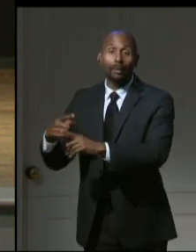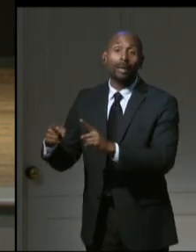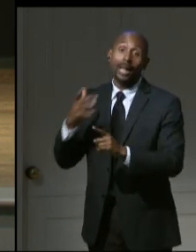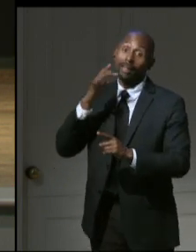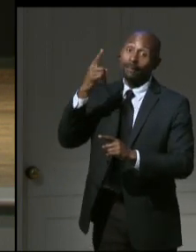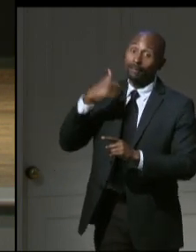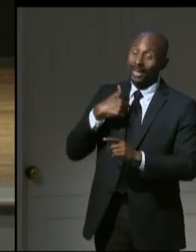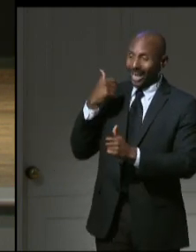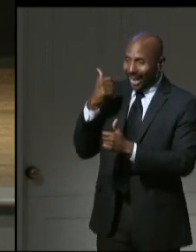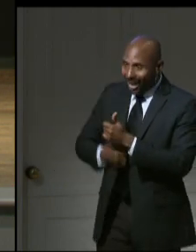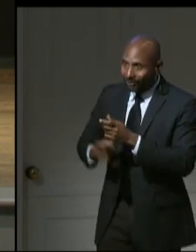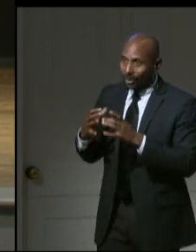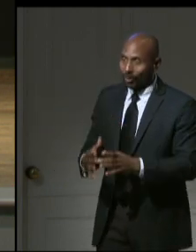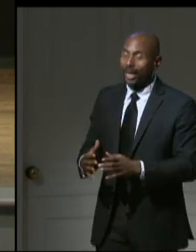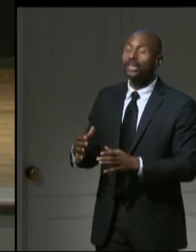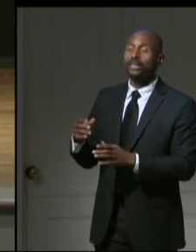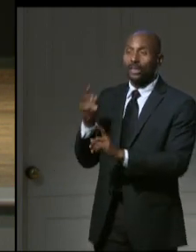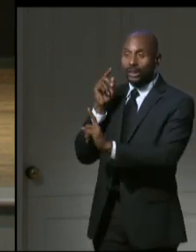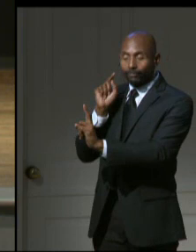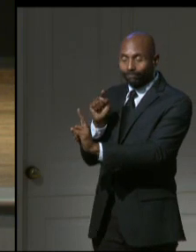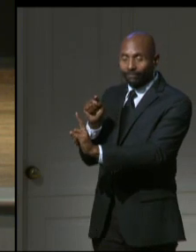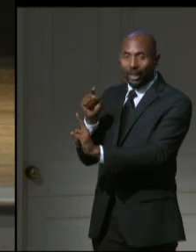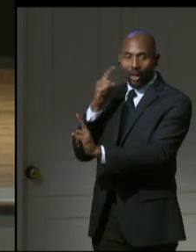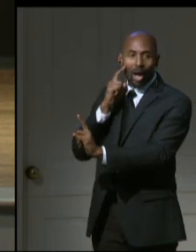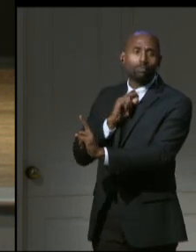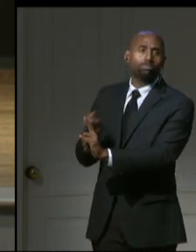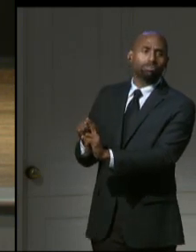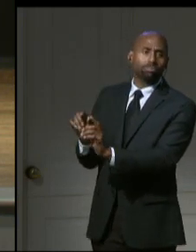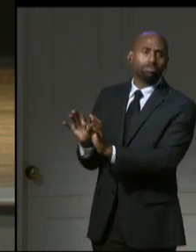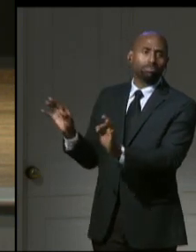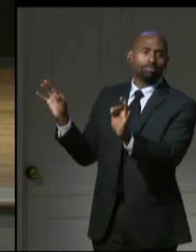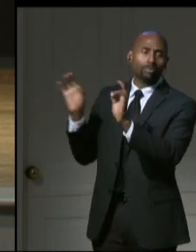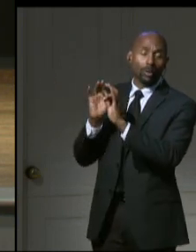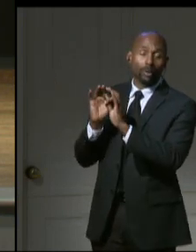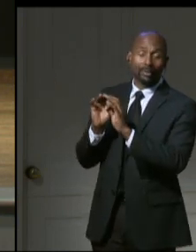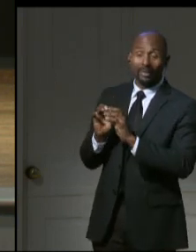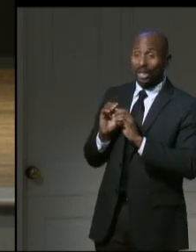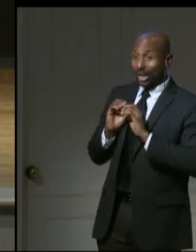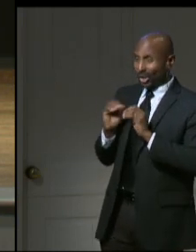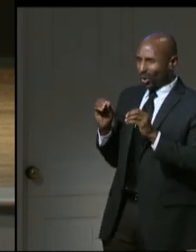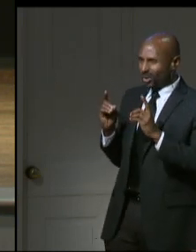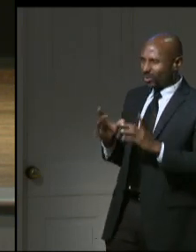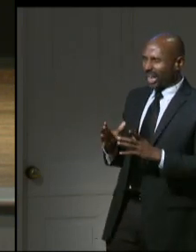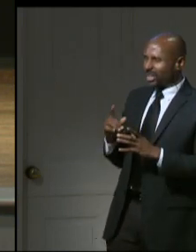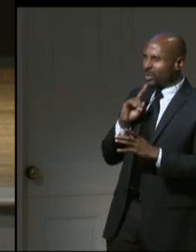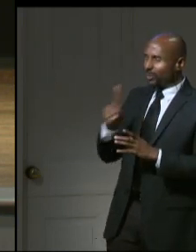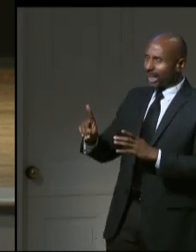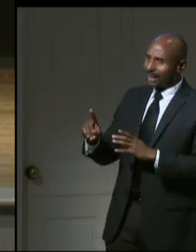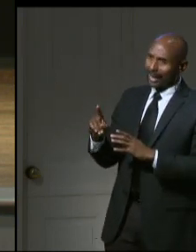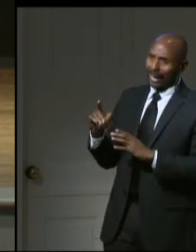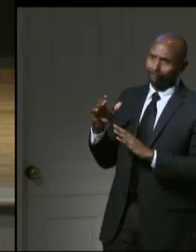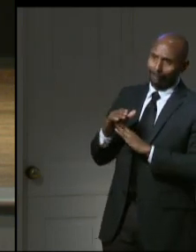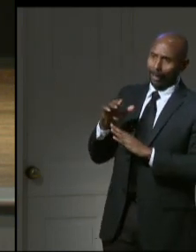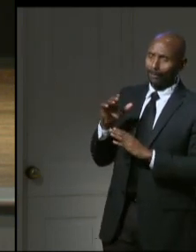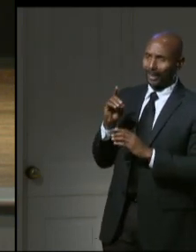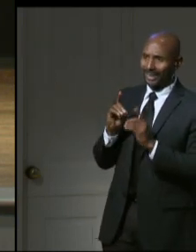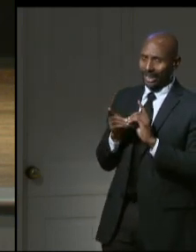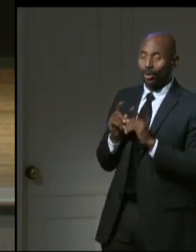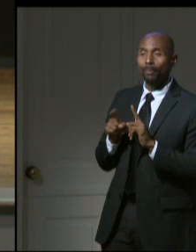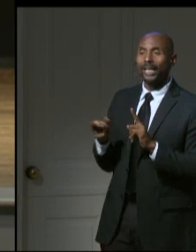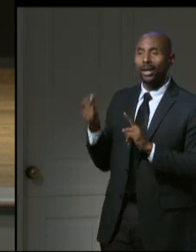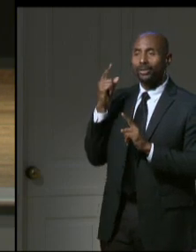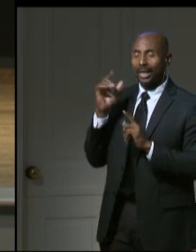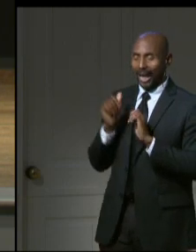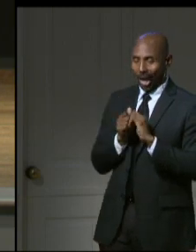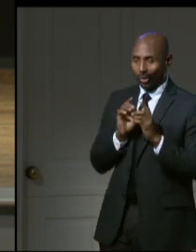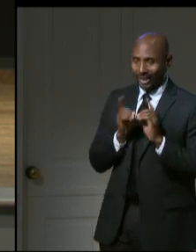of this. And not all of them were, none of them were like super digital, but they saw the importance, and not the rest of the museum. The other thing